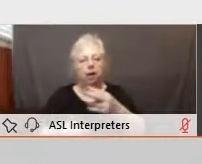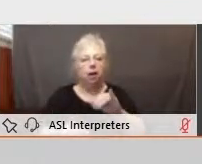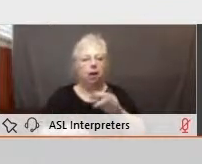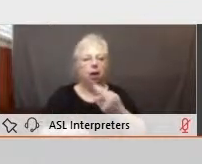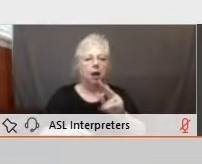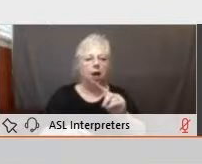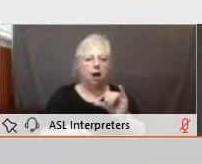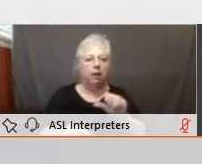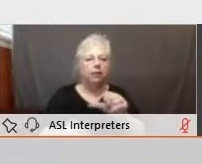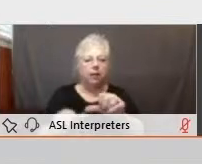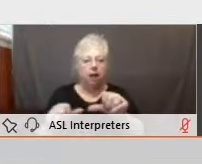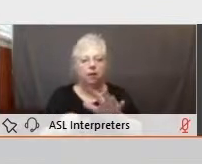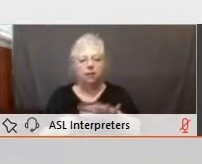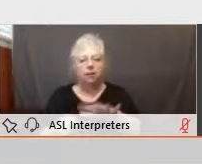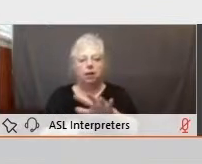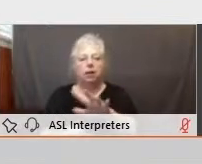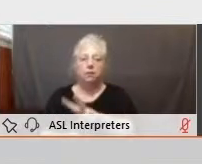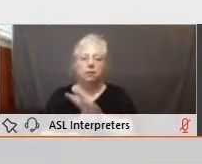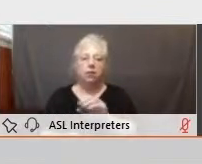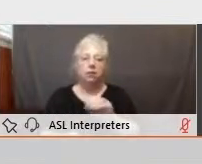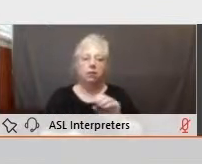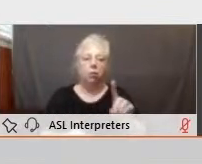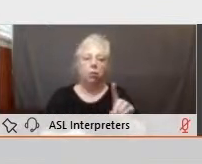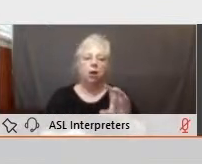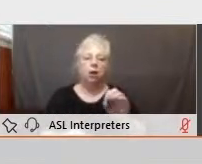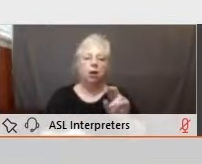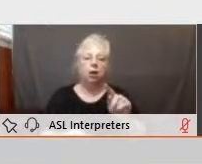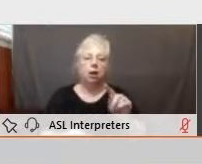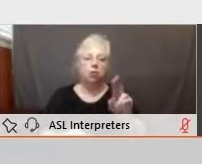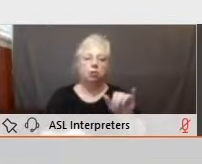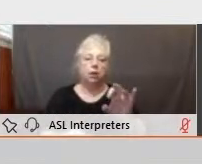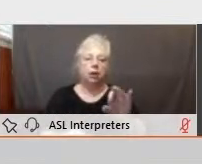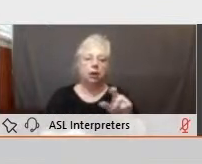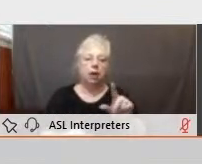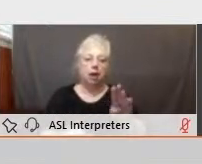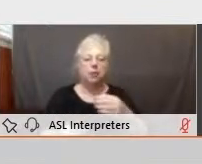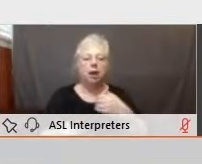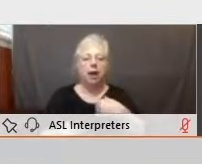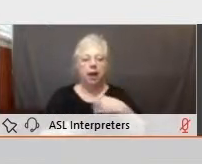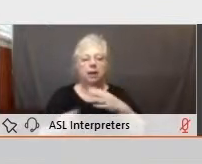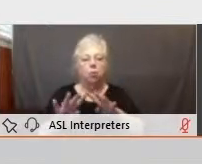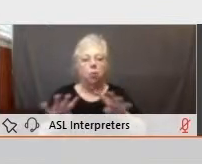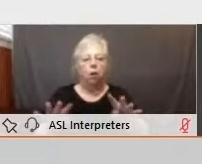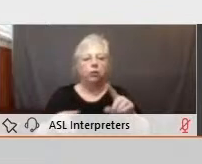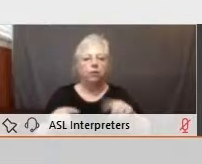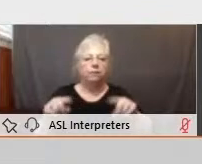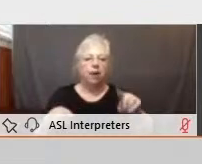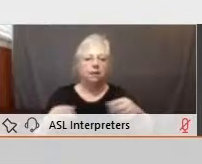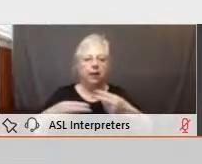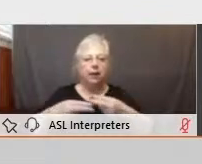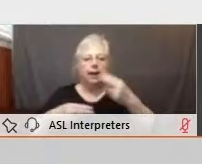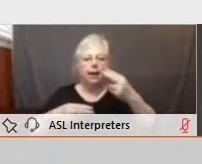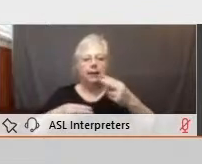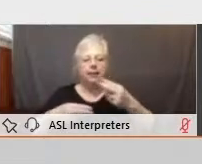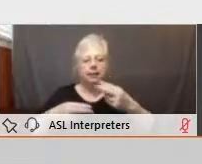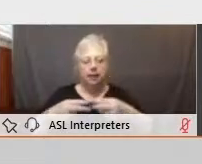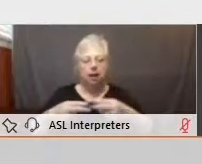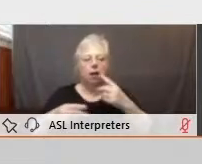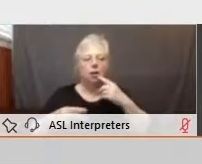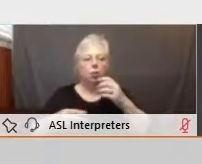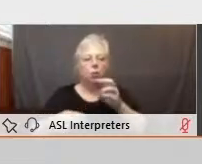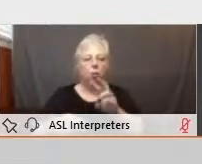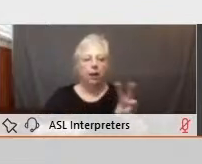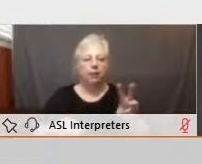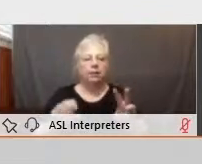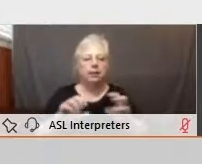The 5001 Country Club Boulevard property contains retaining walls of varying heights on its west, south, and east